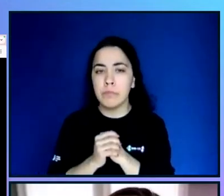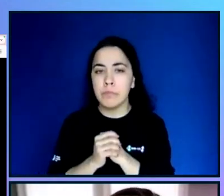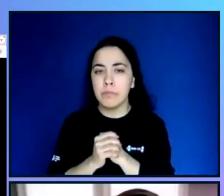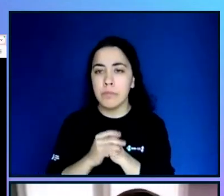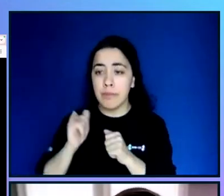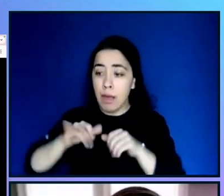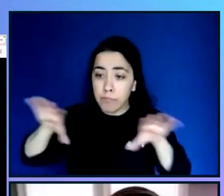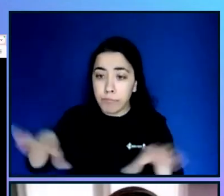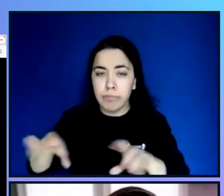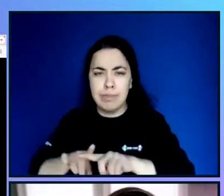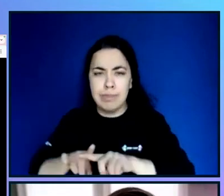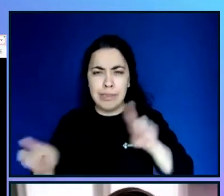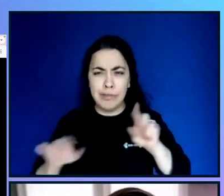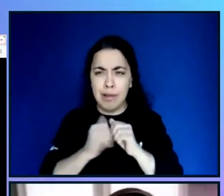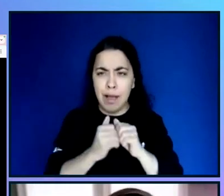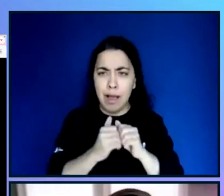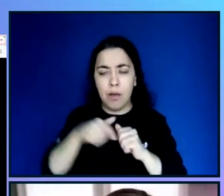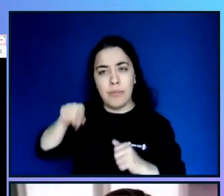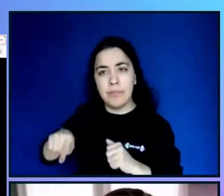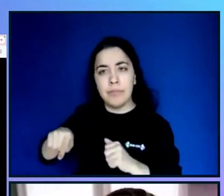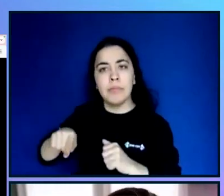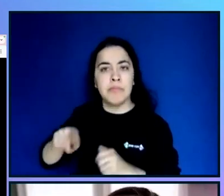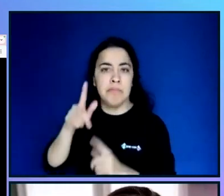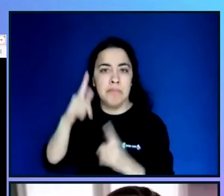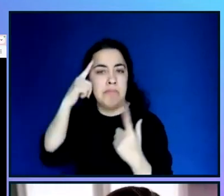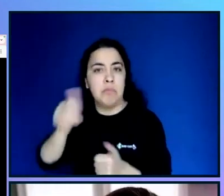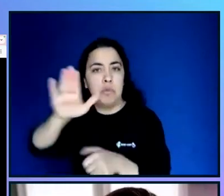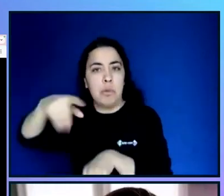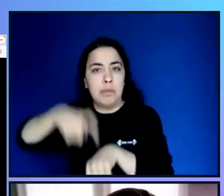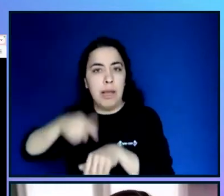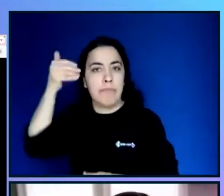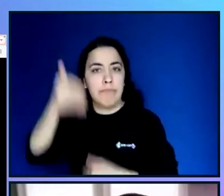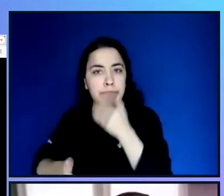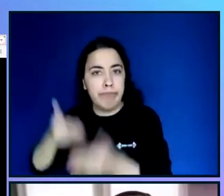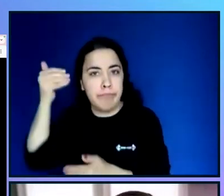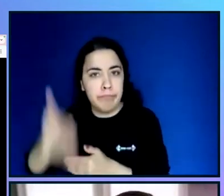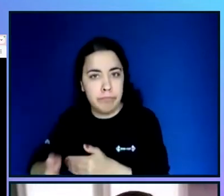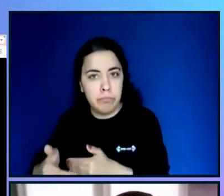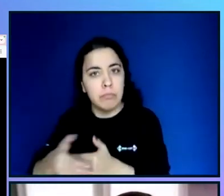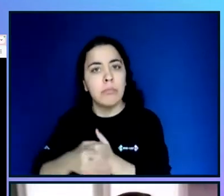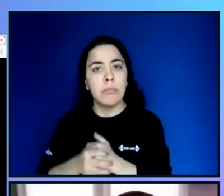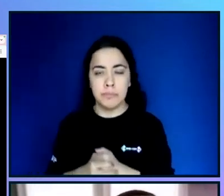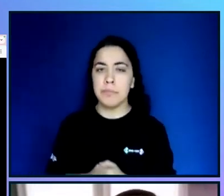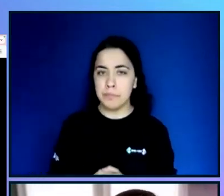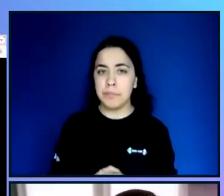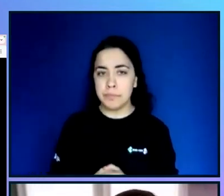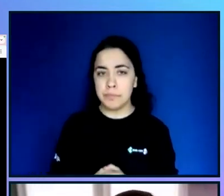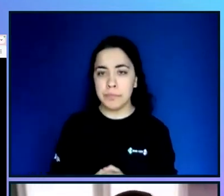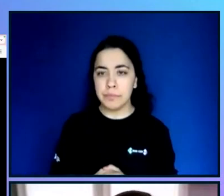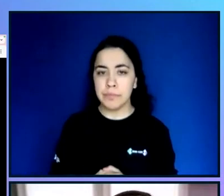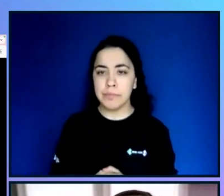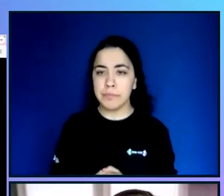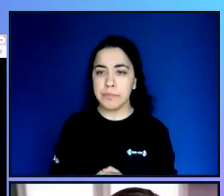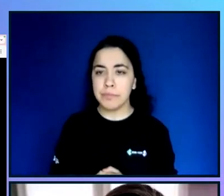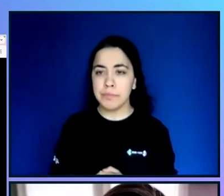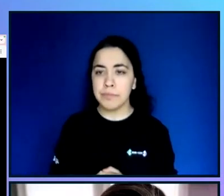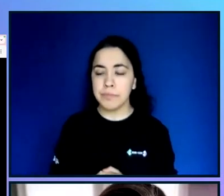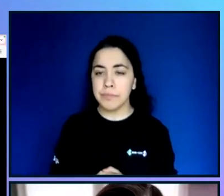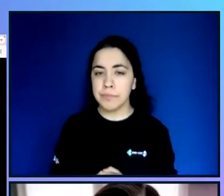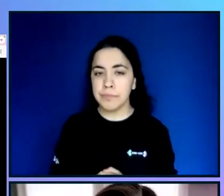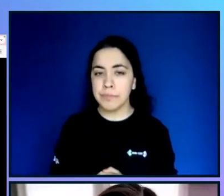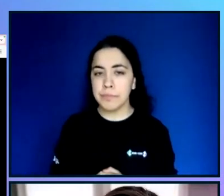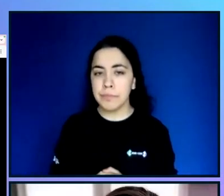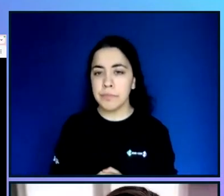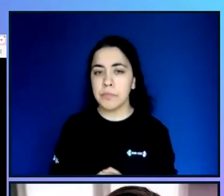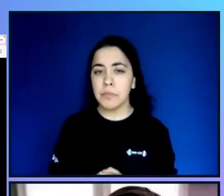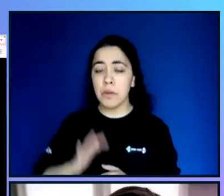difference that it is asynchronous, meaning it's done at their own pace and time. The